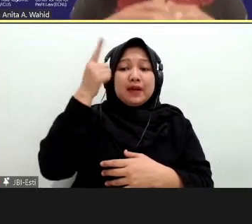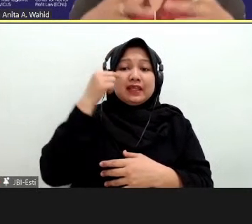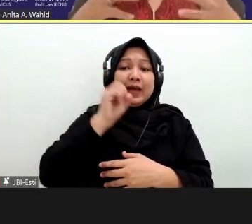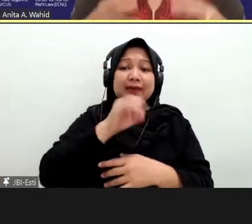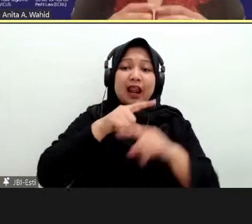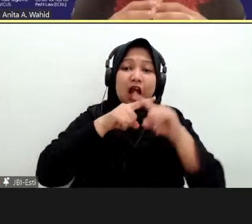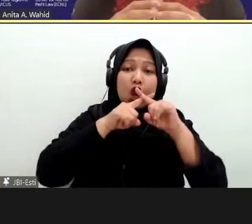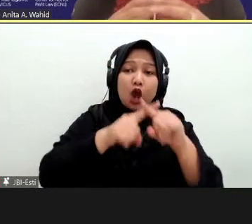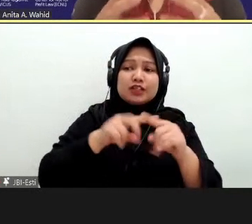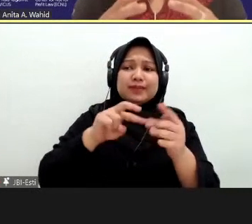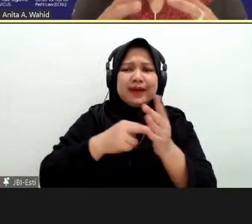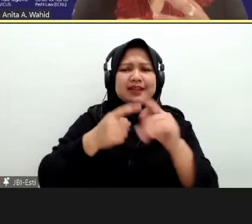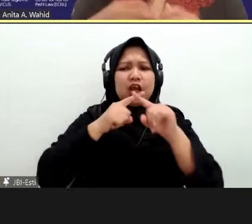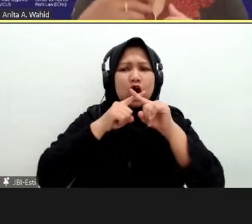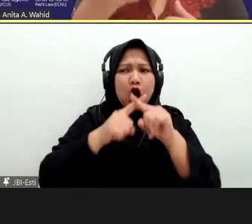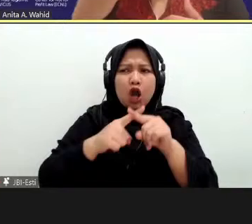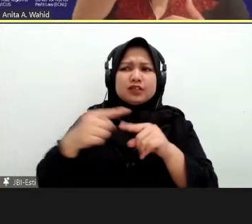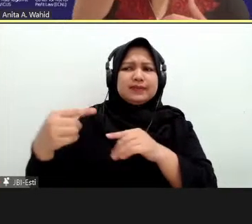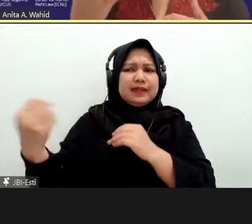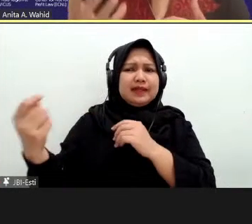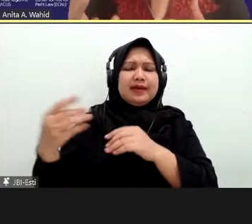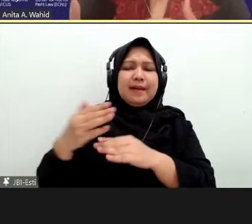hoaxes. Why you have to